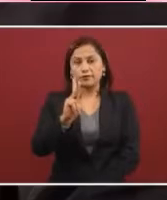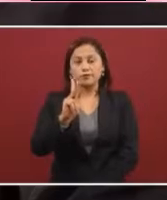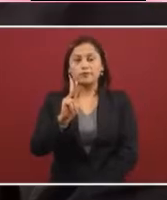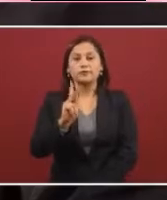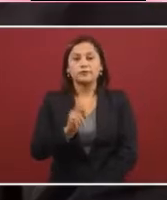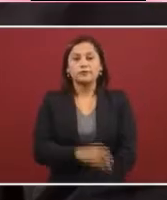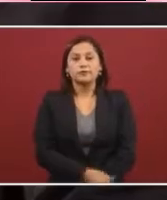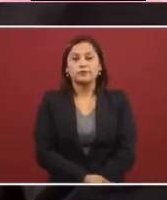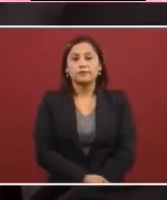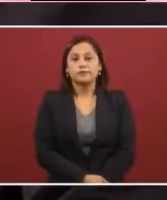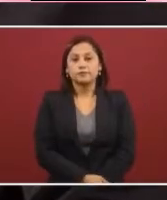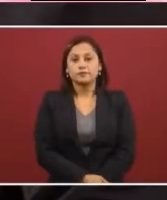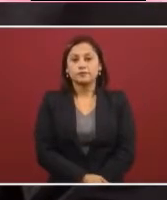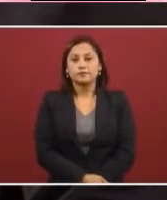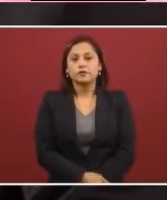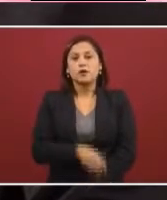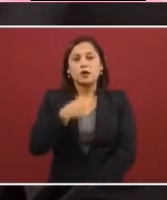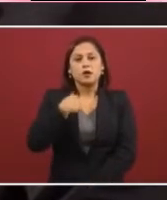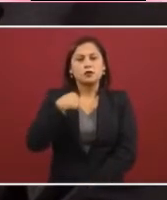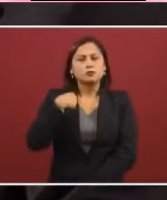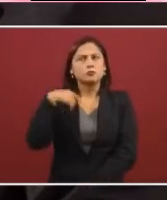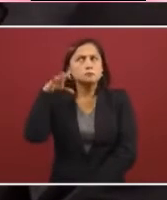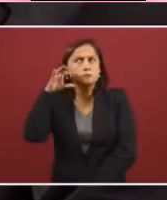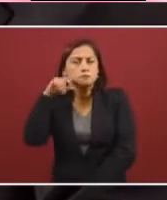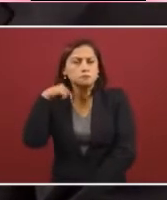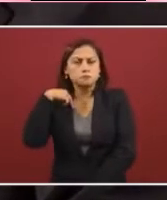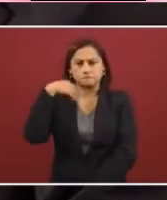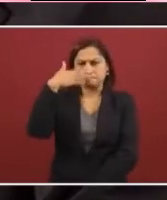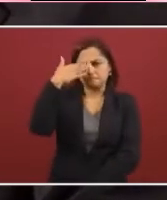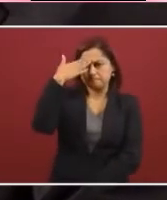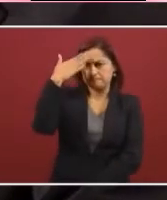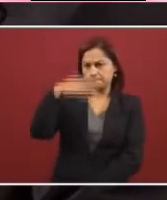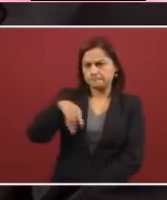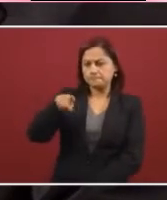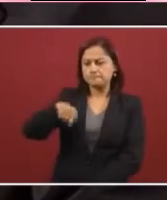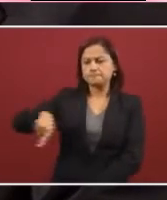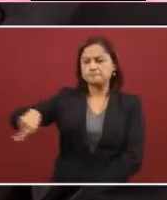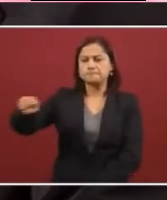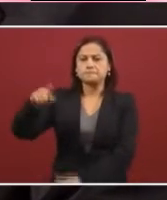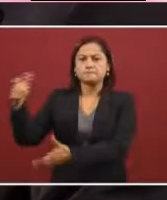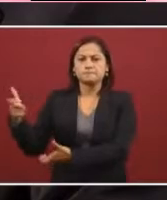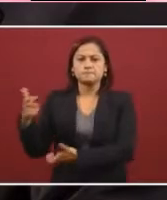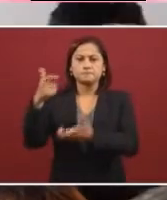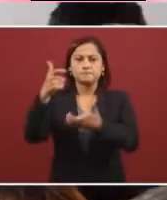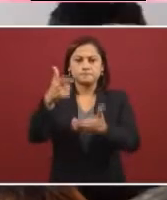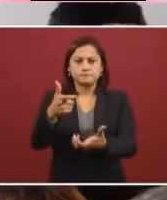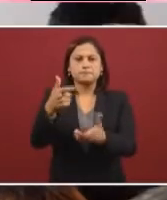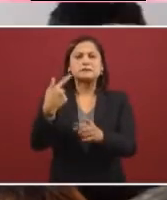see, or understand. No.